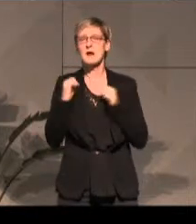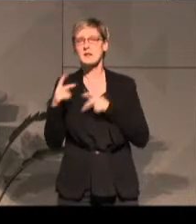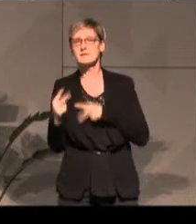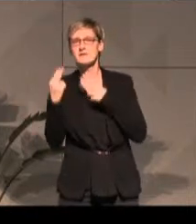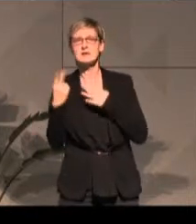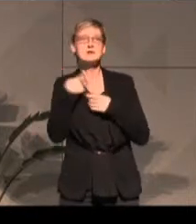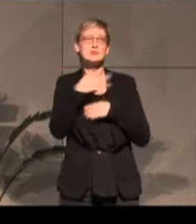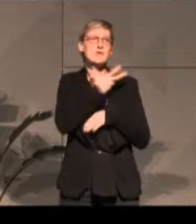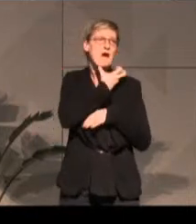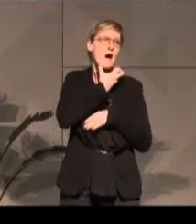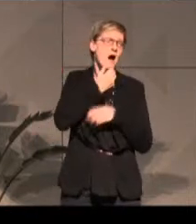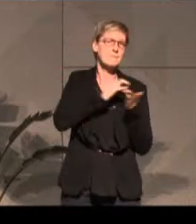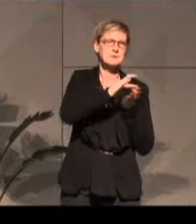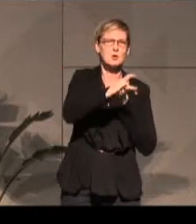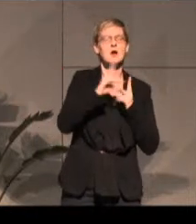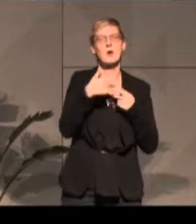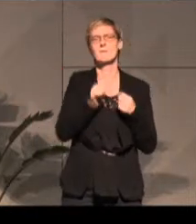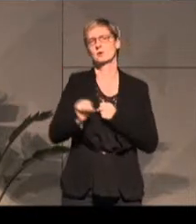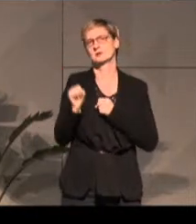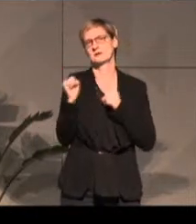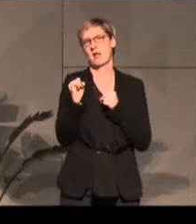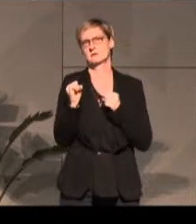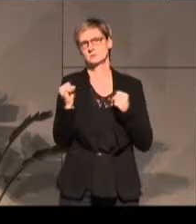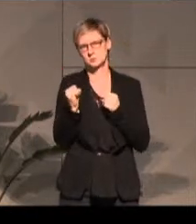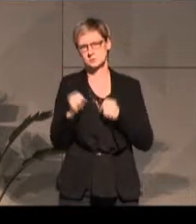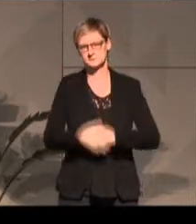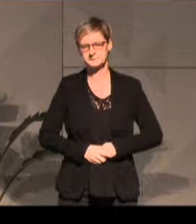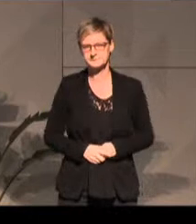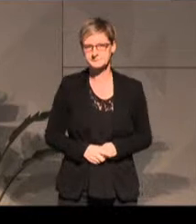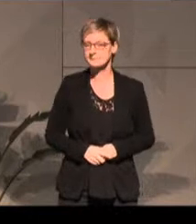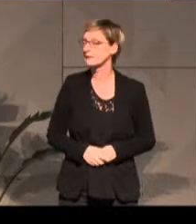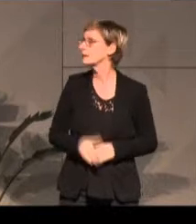also can cause cold spells in summer.